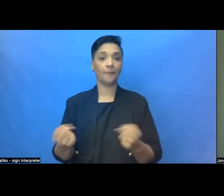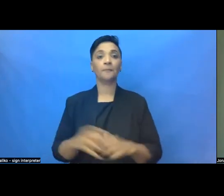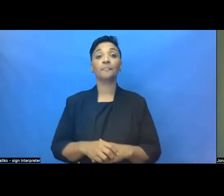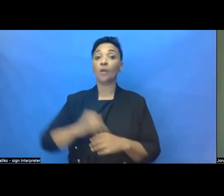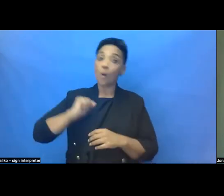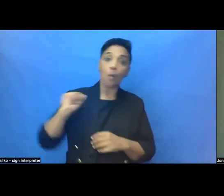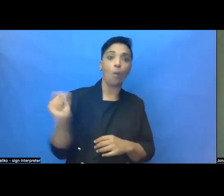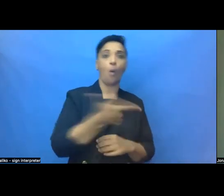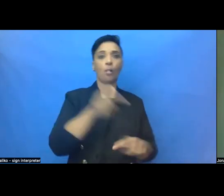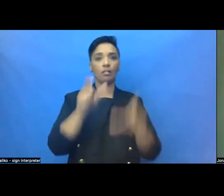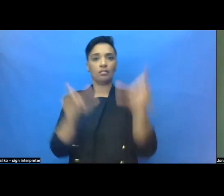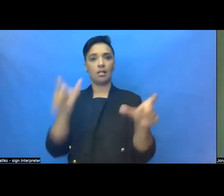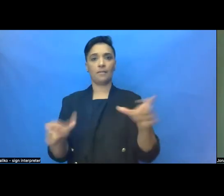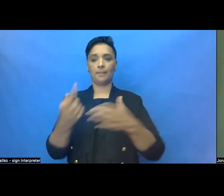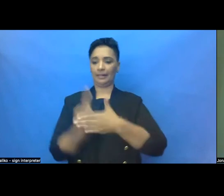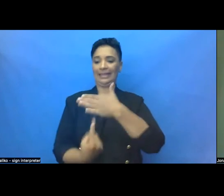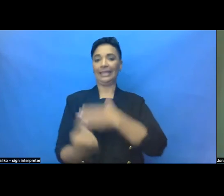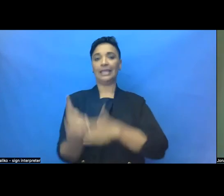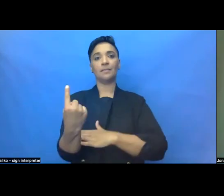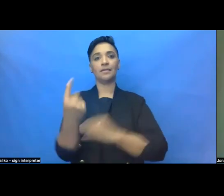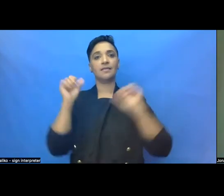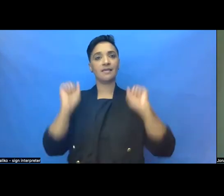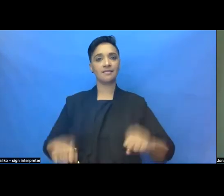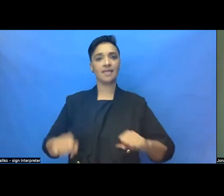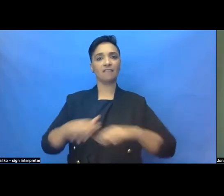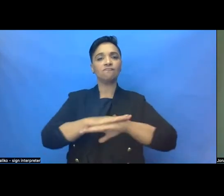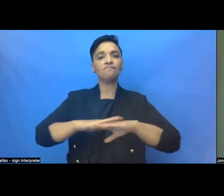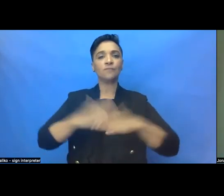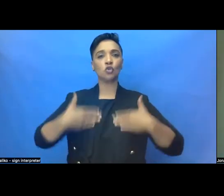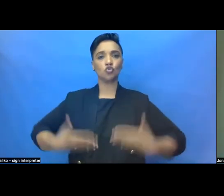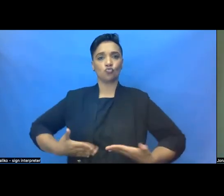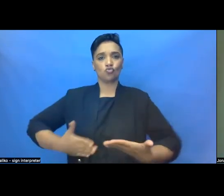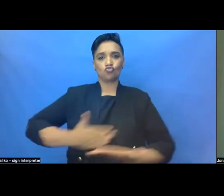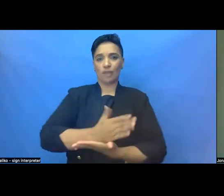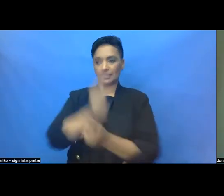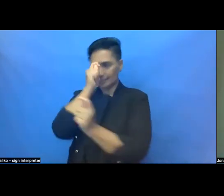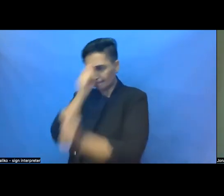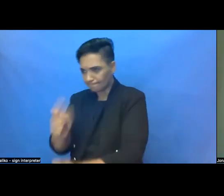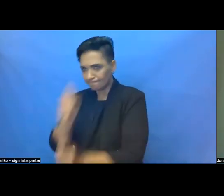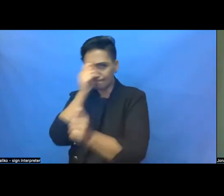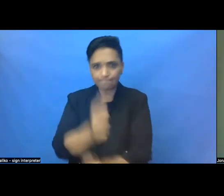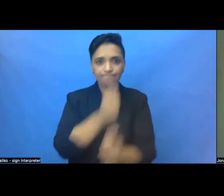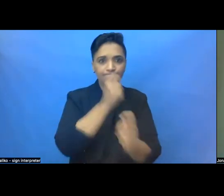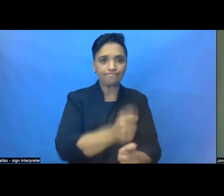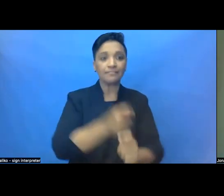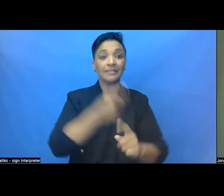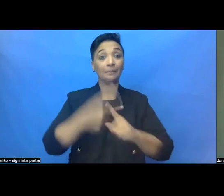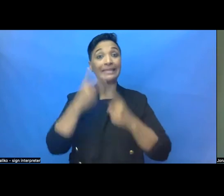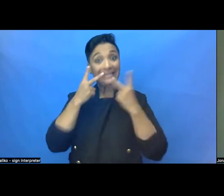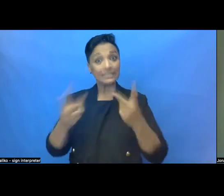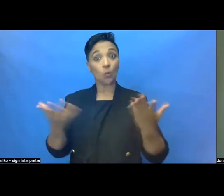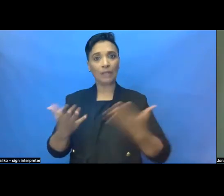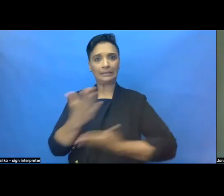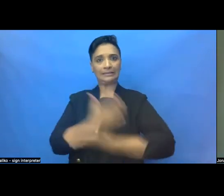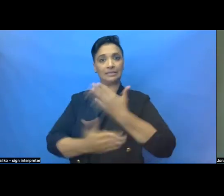are sovereign and possess fundamental human rights that can't be denied, including on the grounds of disability.